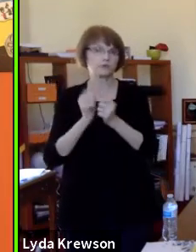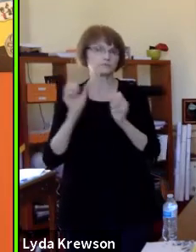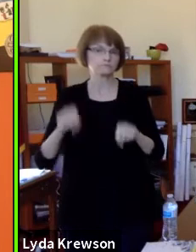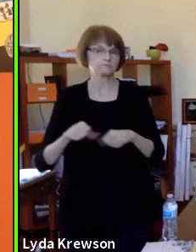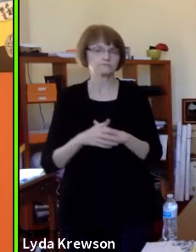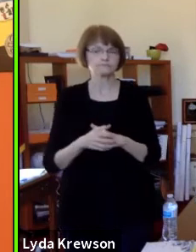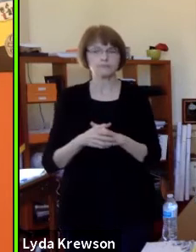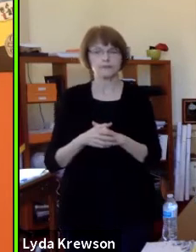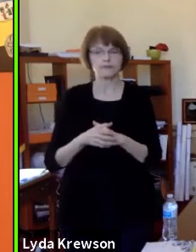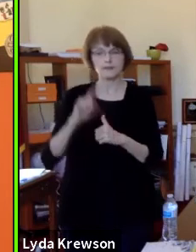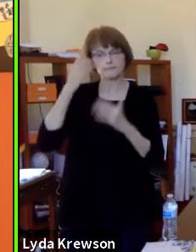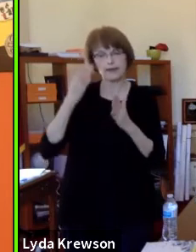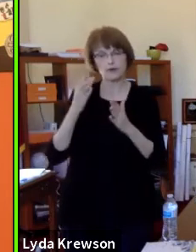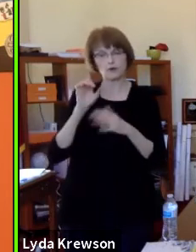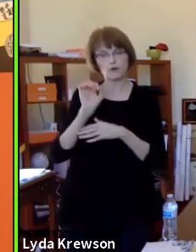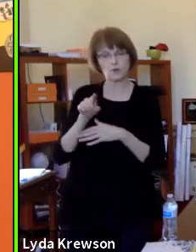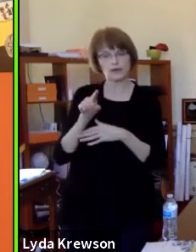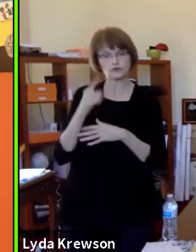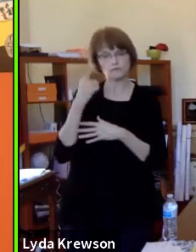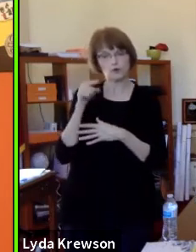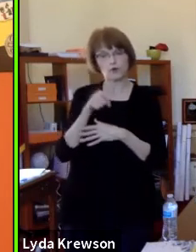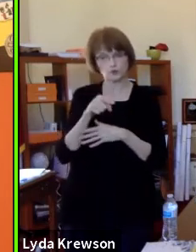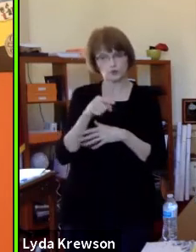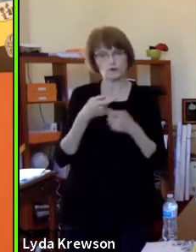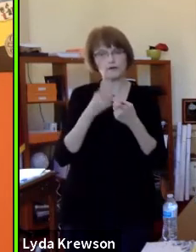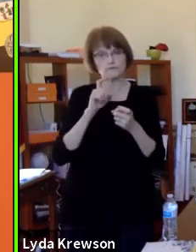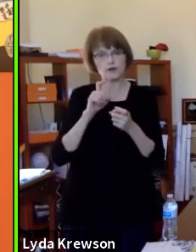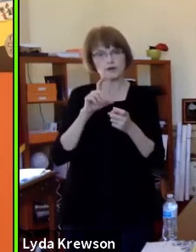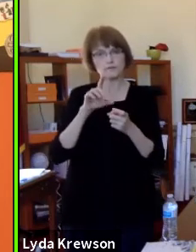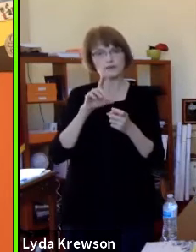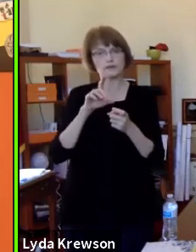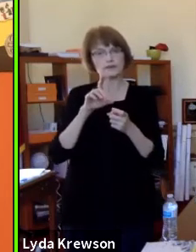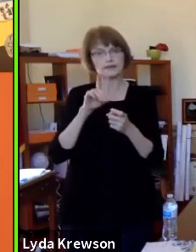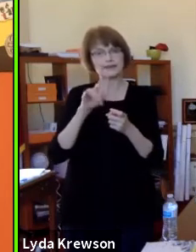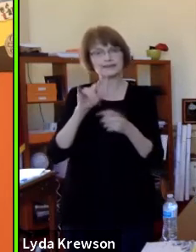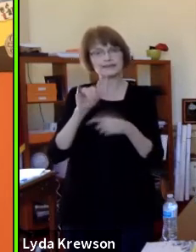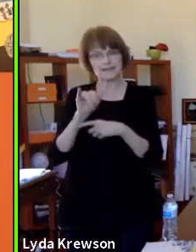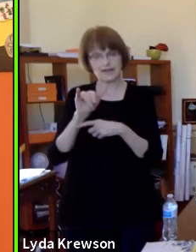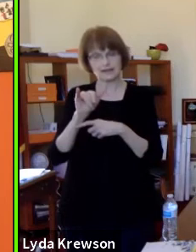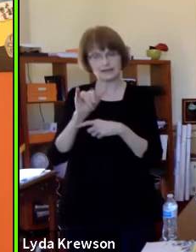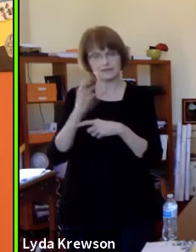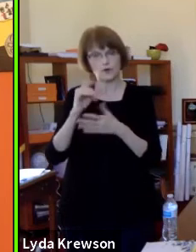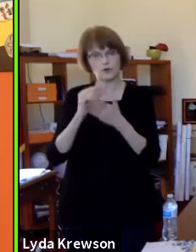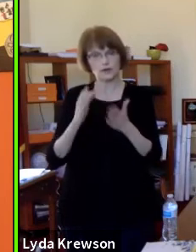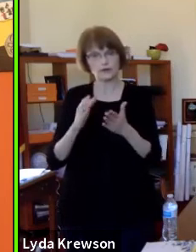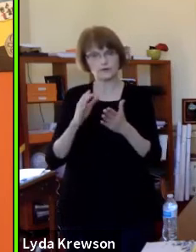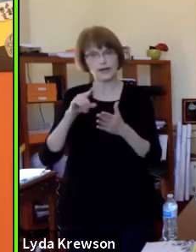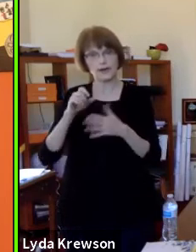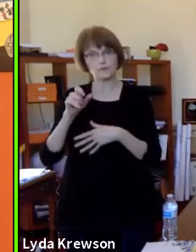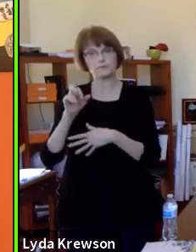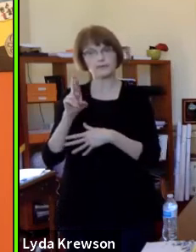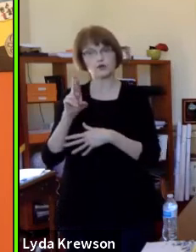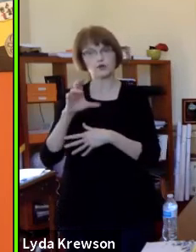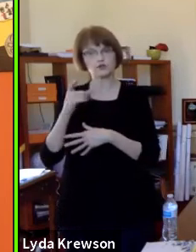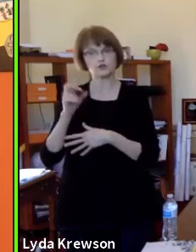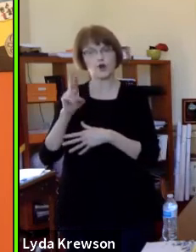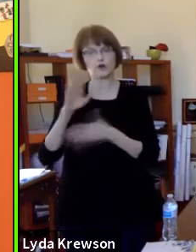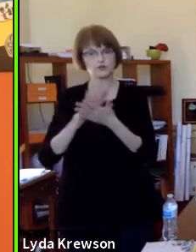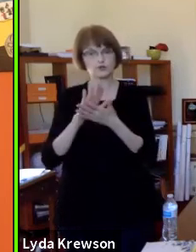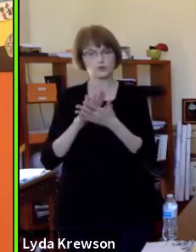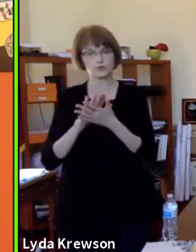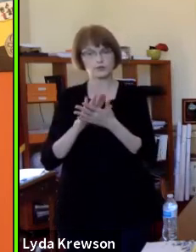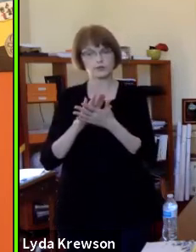Mayor, here is a question for you from Damien, a fourth grader at Premier Charter School. Miss